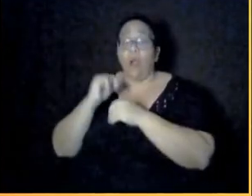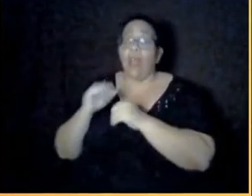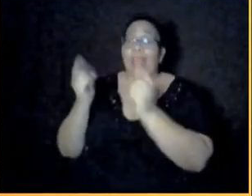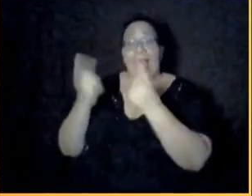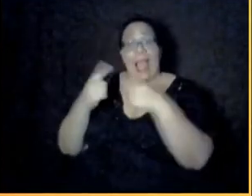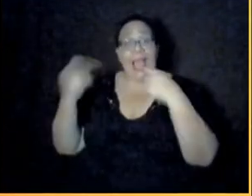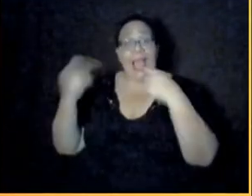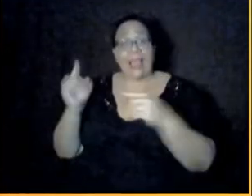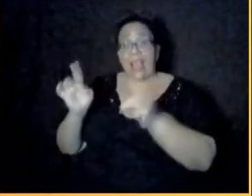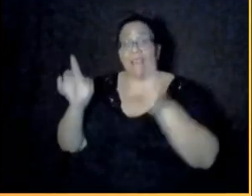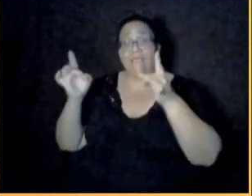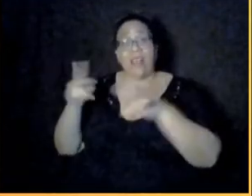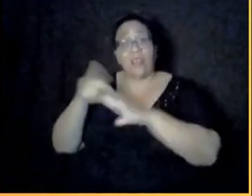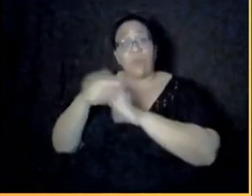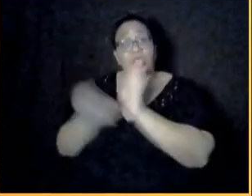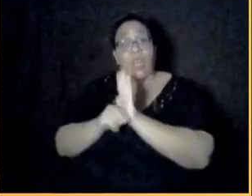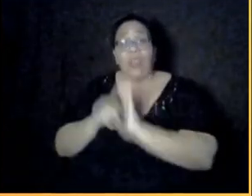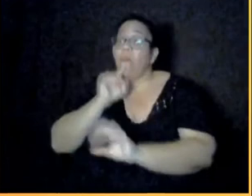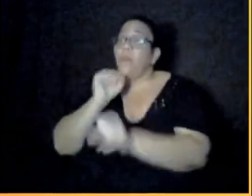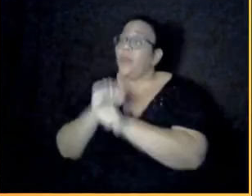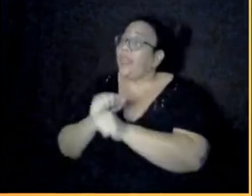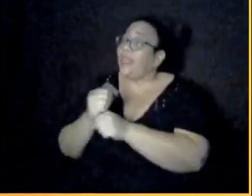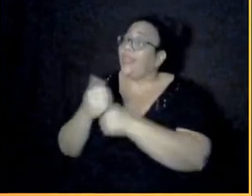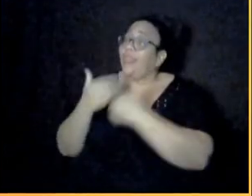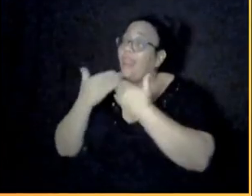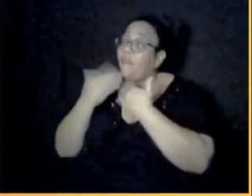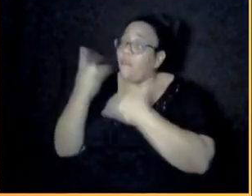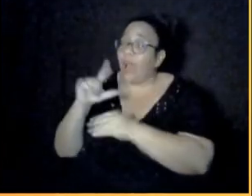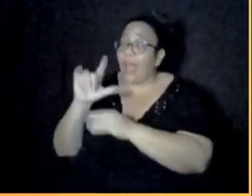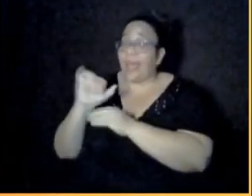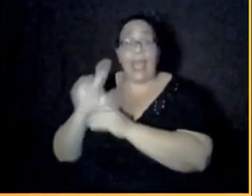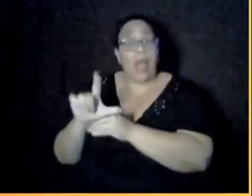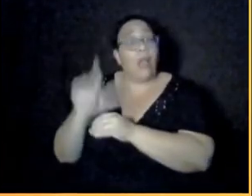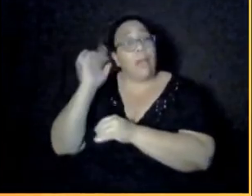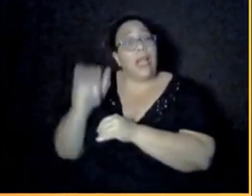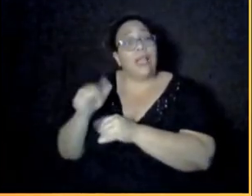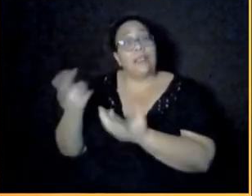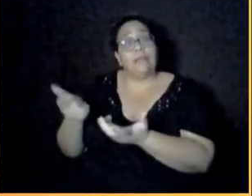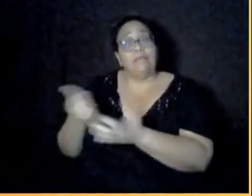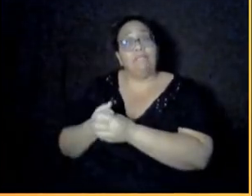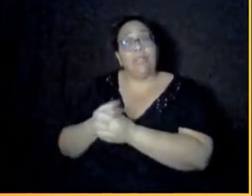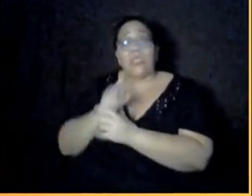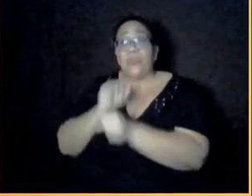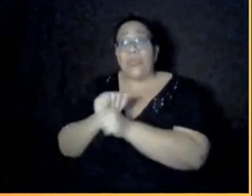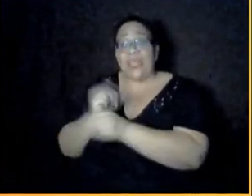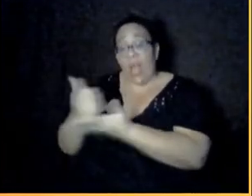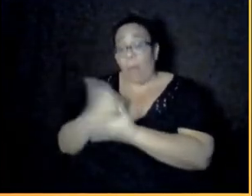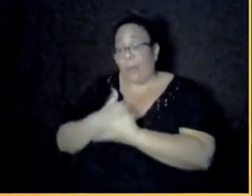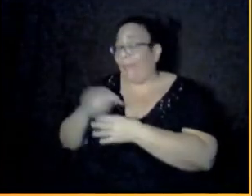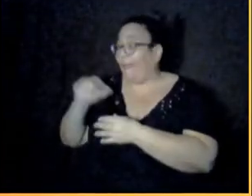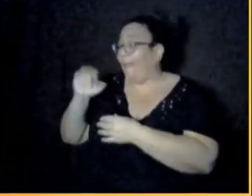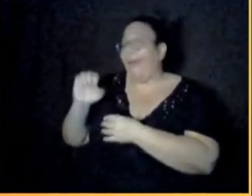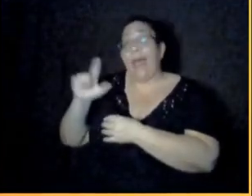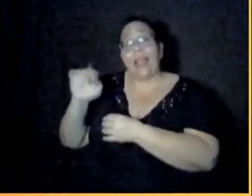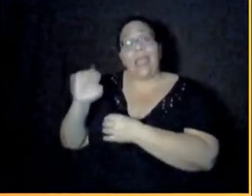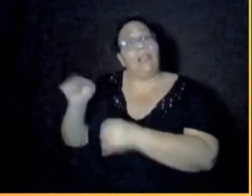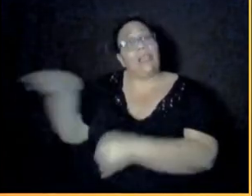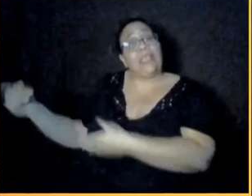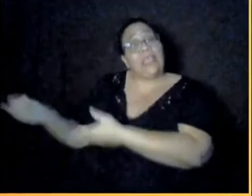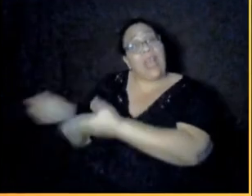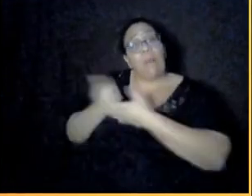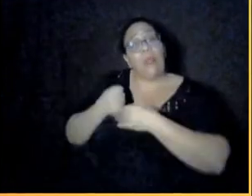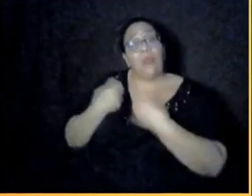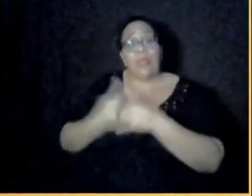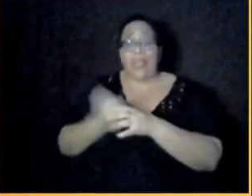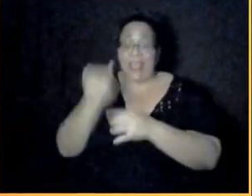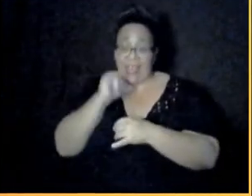Project. I'm extremely grateful for LEL, because it has helped me so much. Honestly, if I didn't have this, I probably